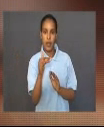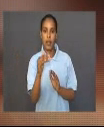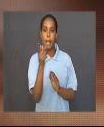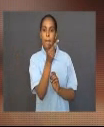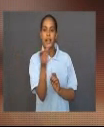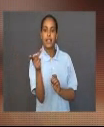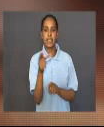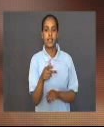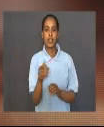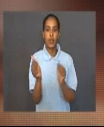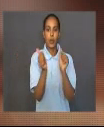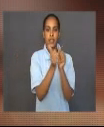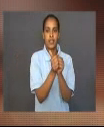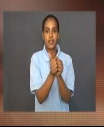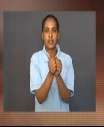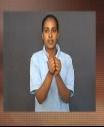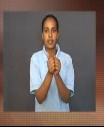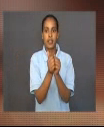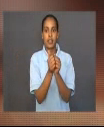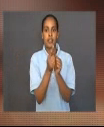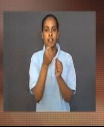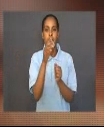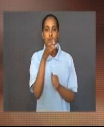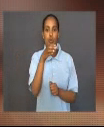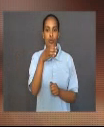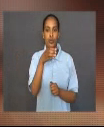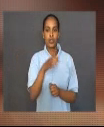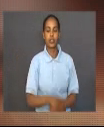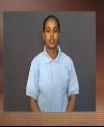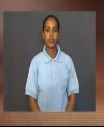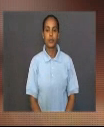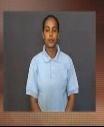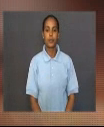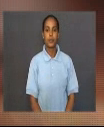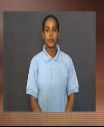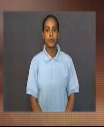particles within the solution.